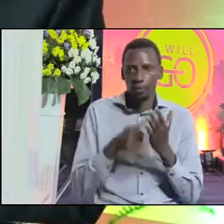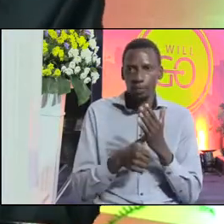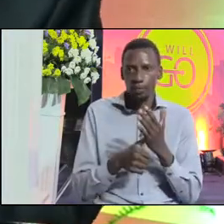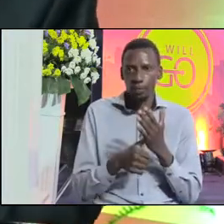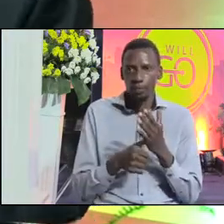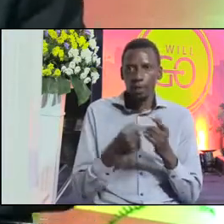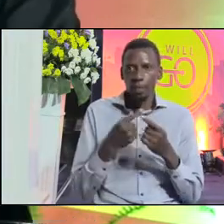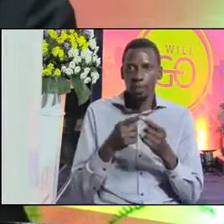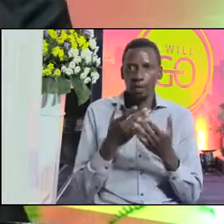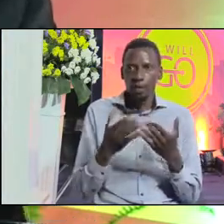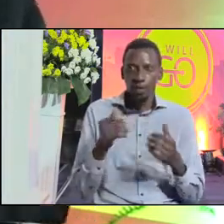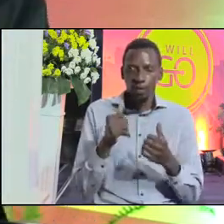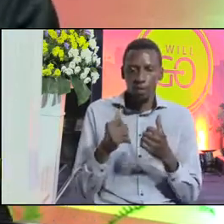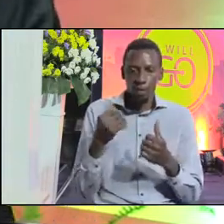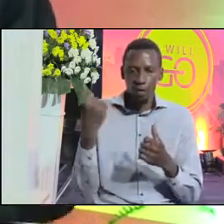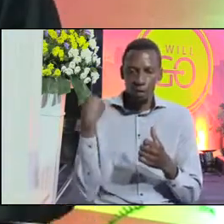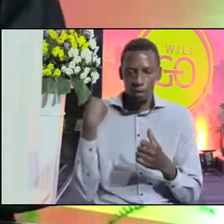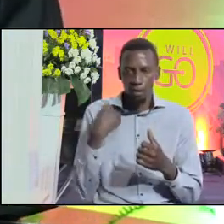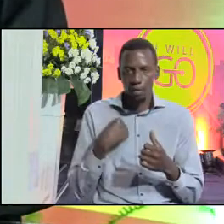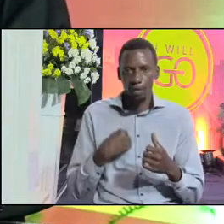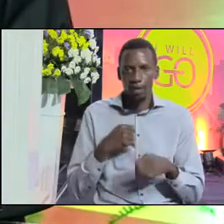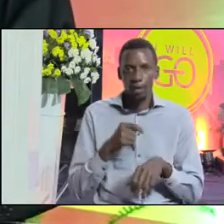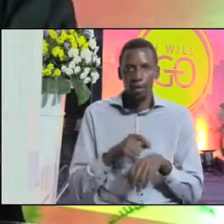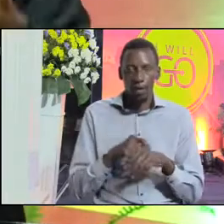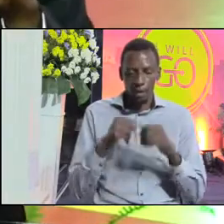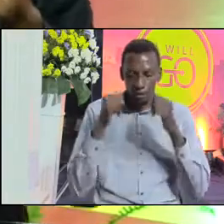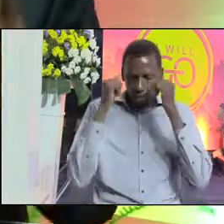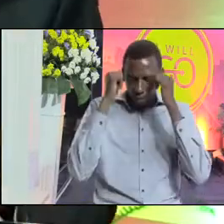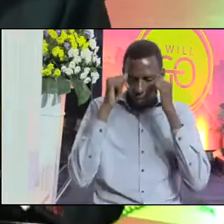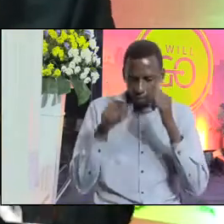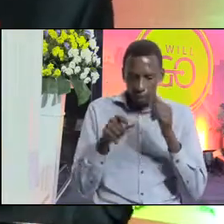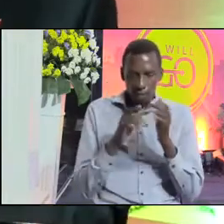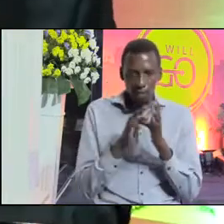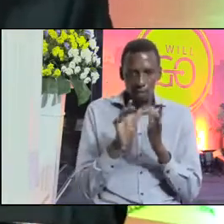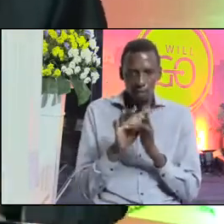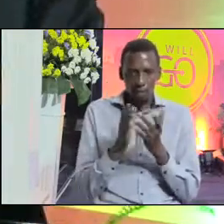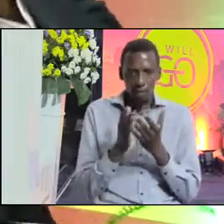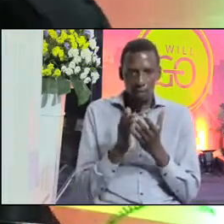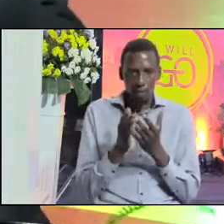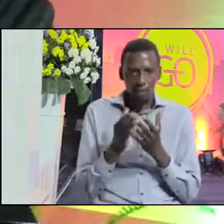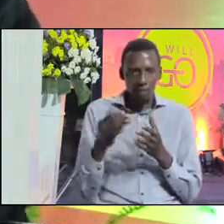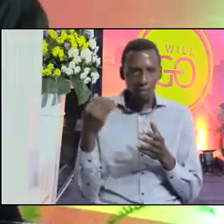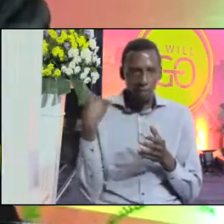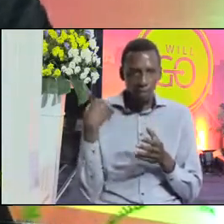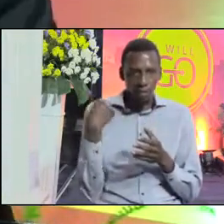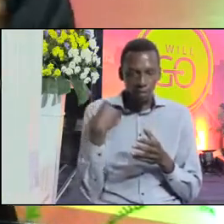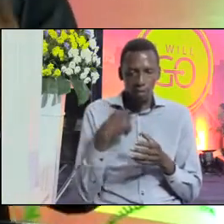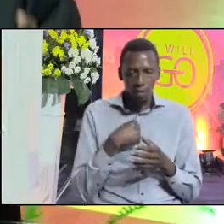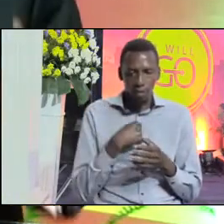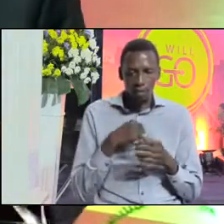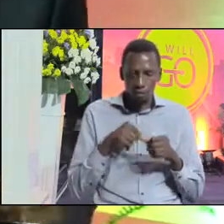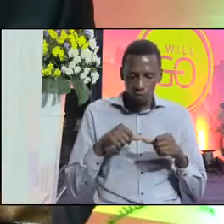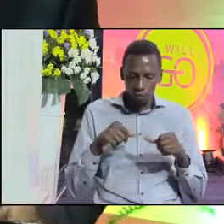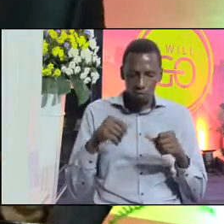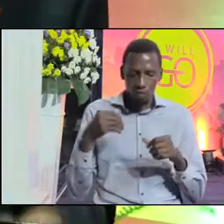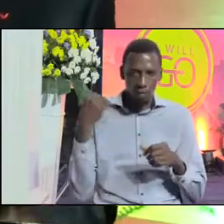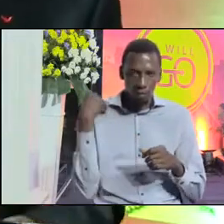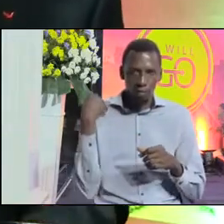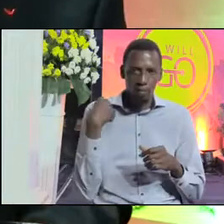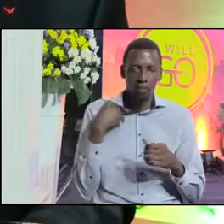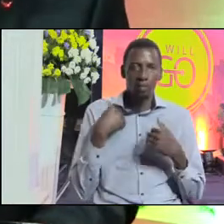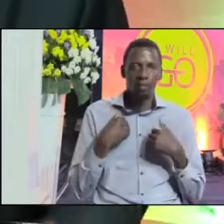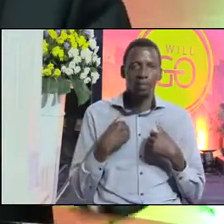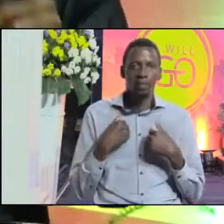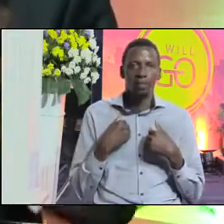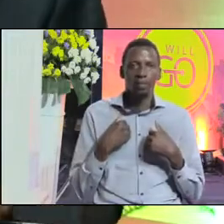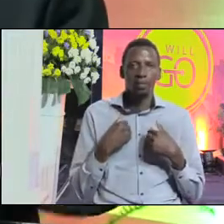which disturbed me as I studied this text and disturbs me, it disturbed me and still disturbs me still